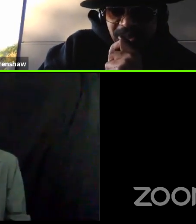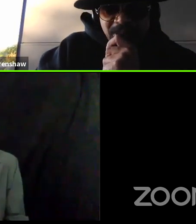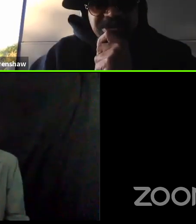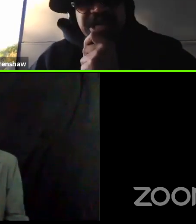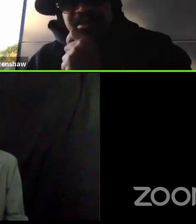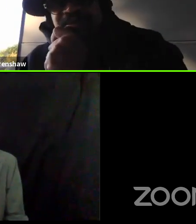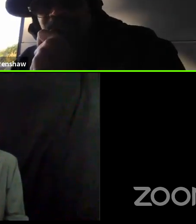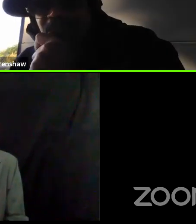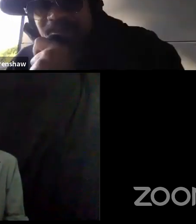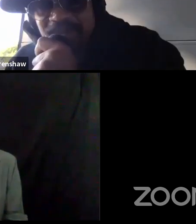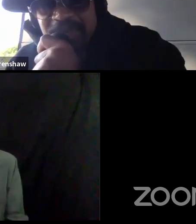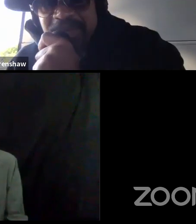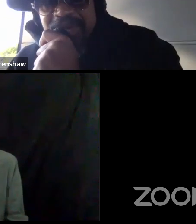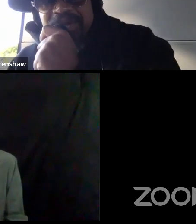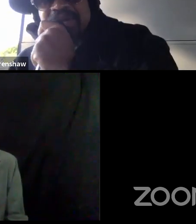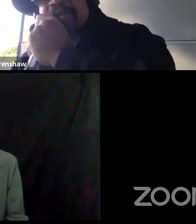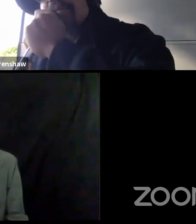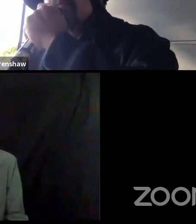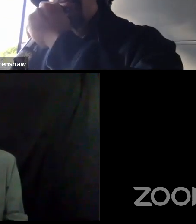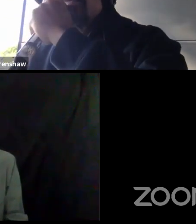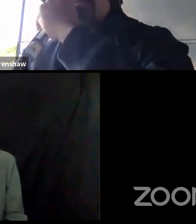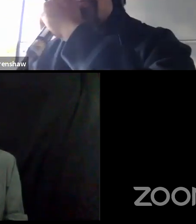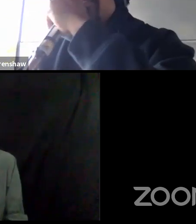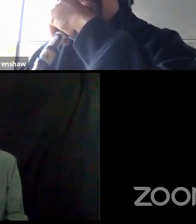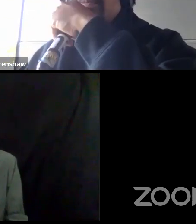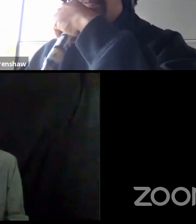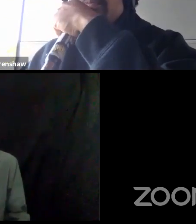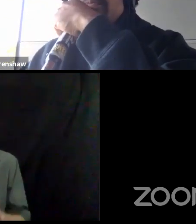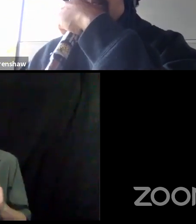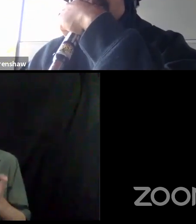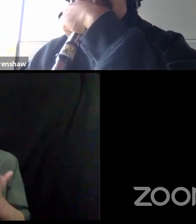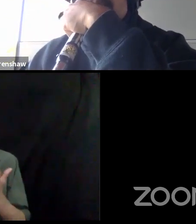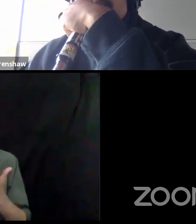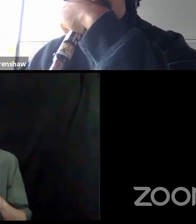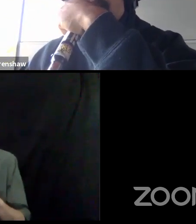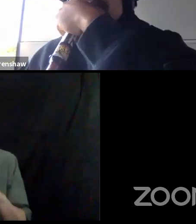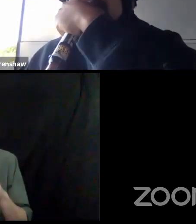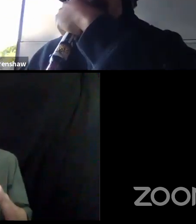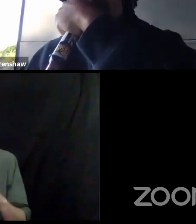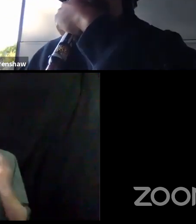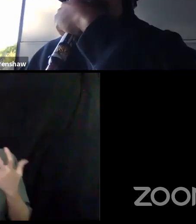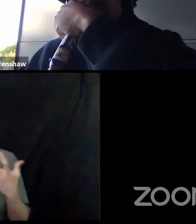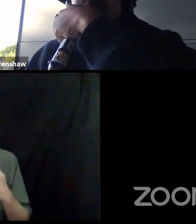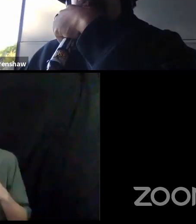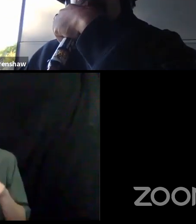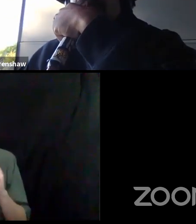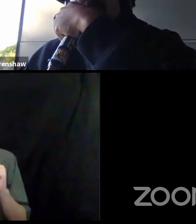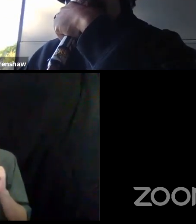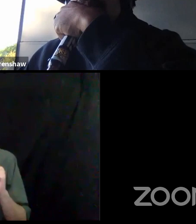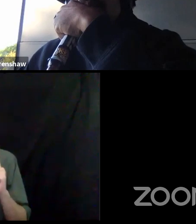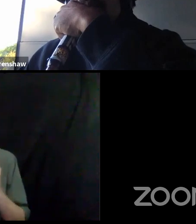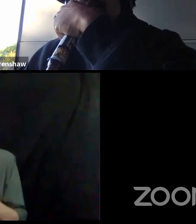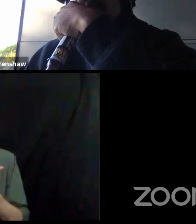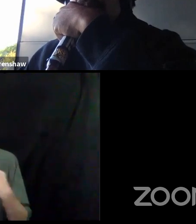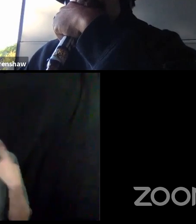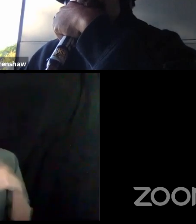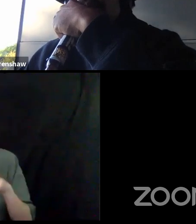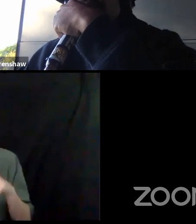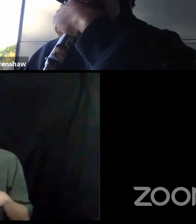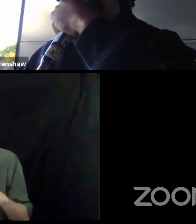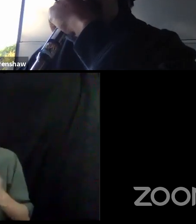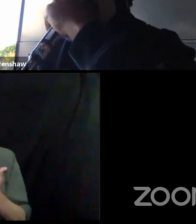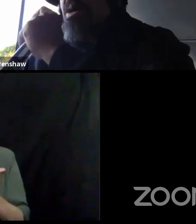I'm sorry, what was that? I'm so sorry to cut you in the middle of your song, and we would love to be able to hear the lyrics, but it's hard for us to